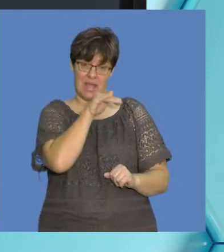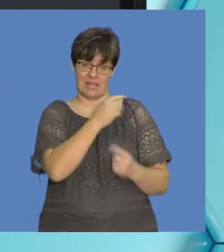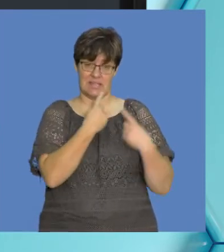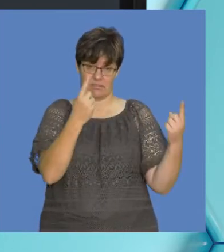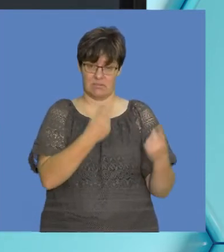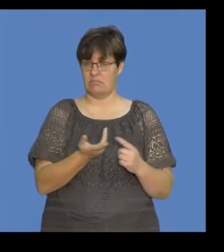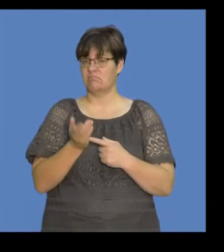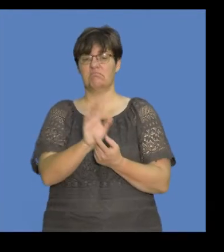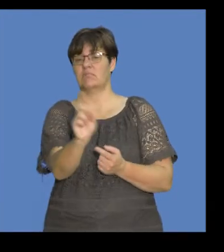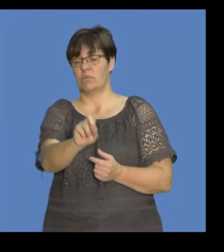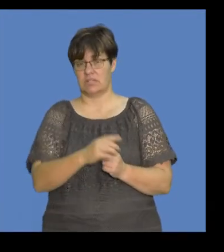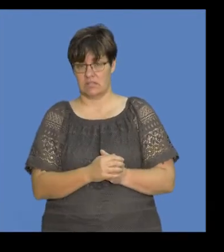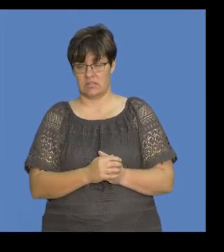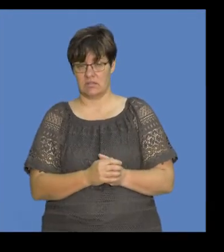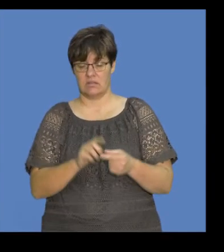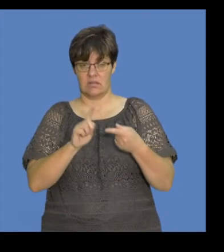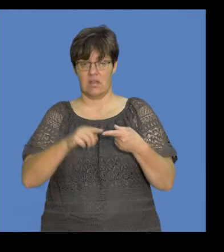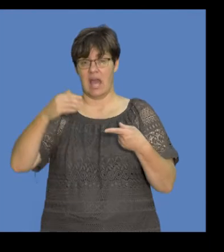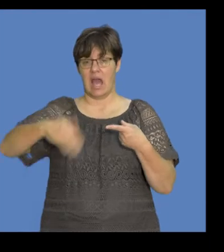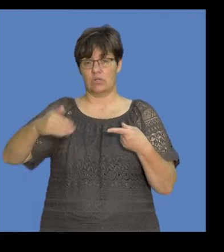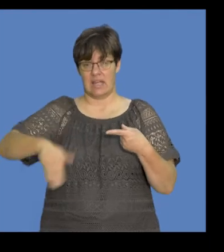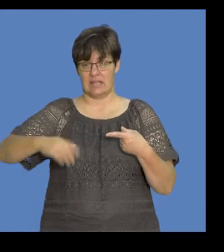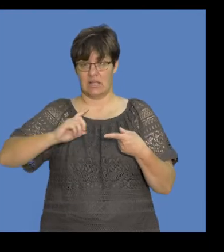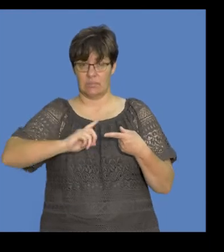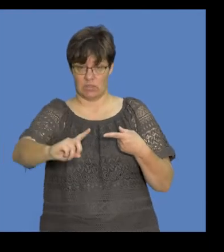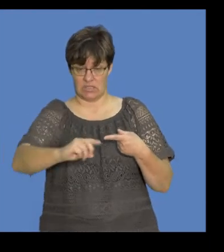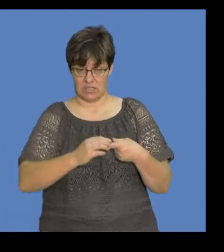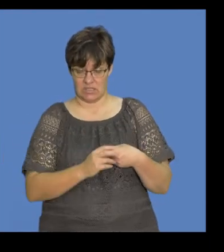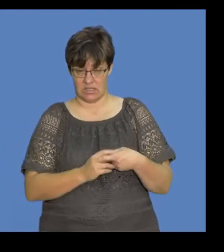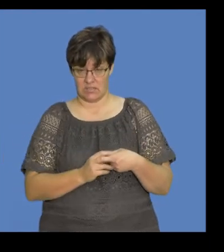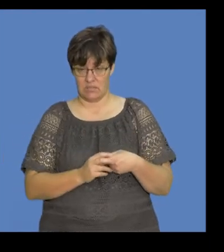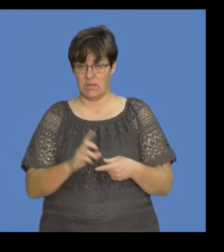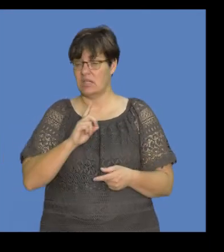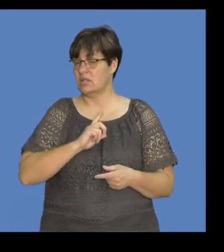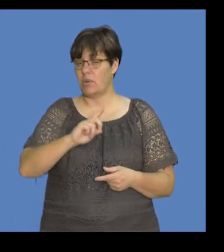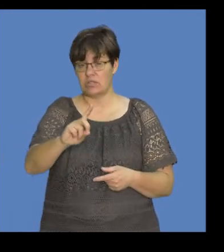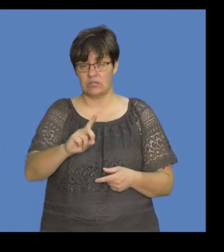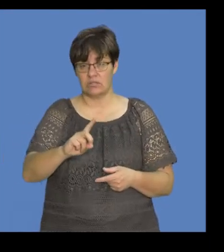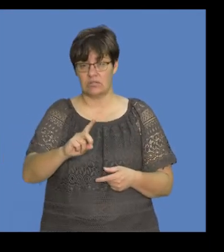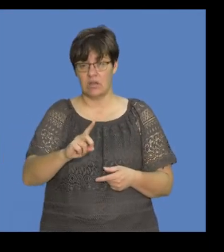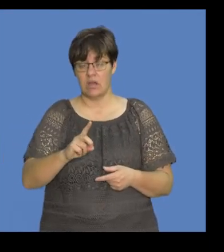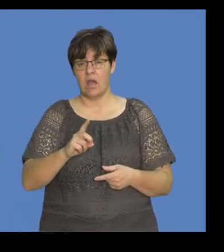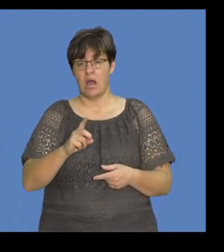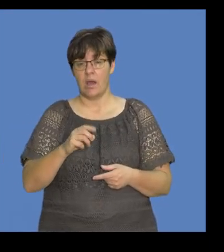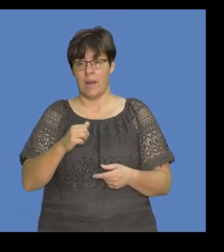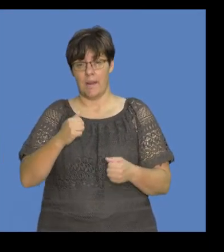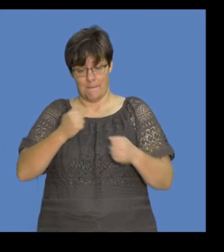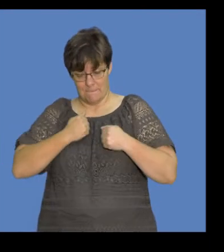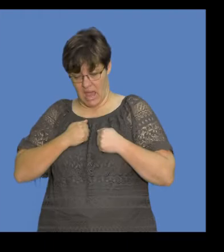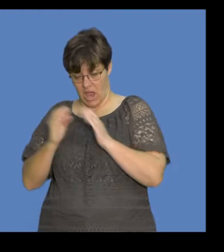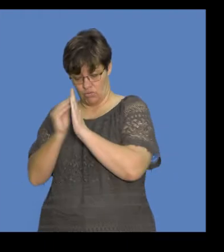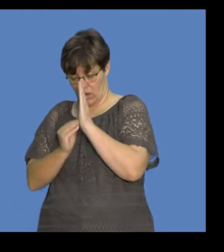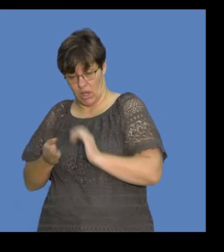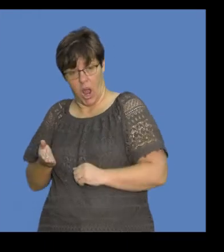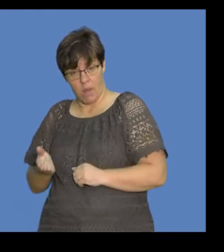items would appear? One, your outstanding deposits. That means deposits that are appearing in our